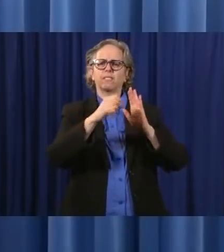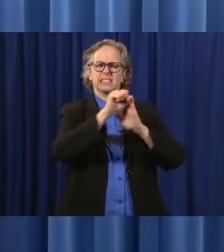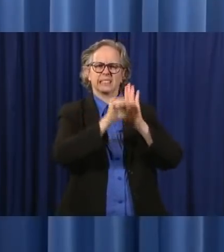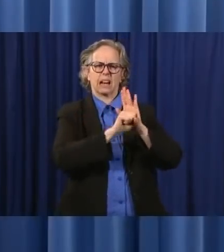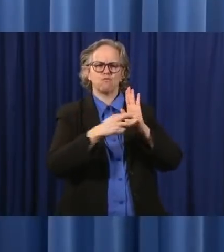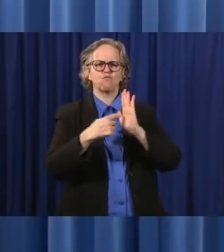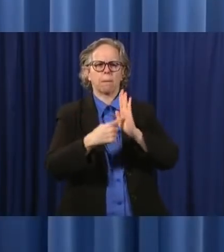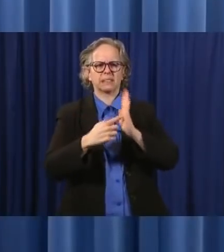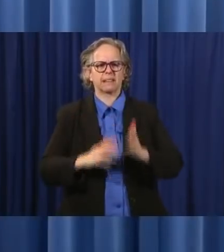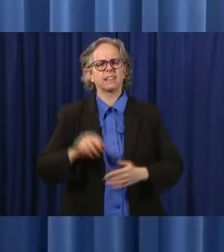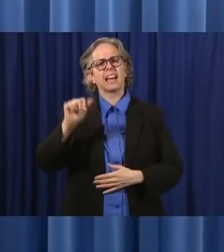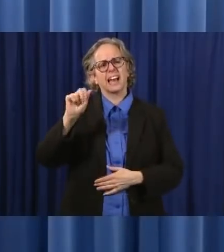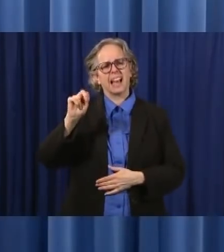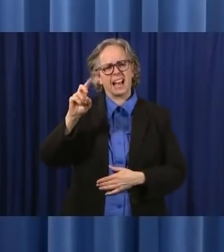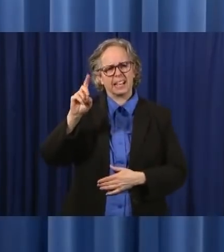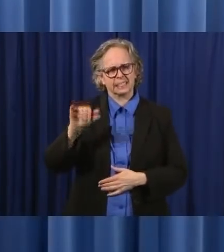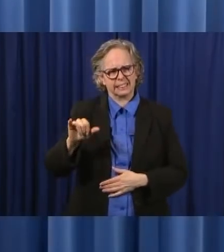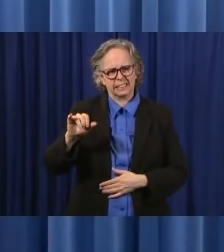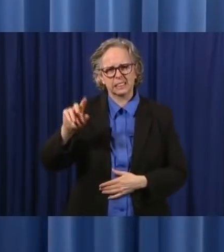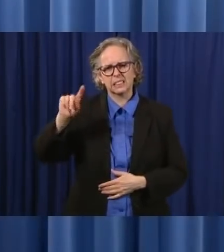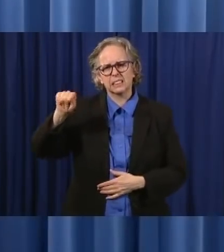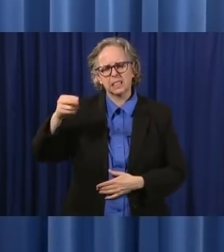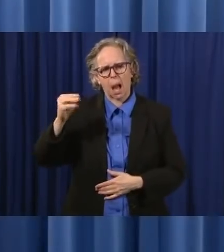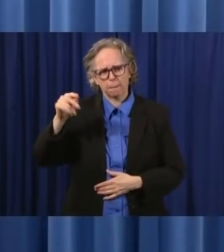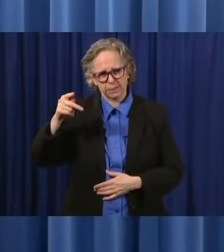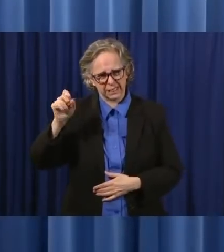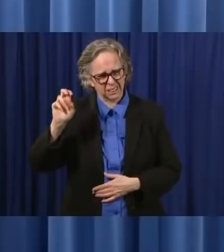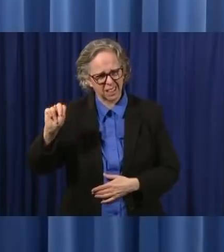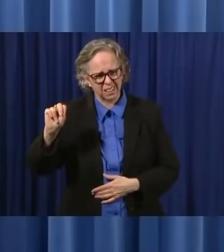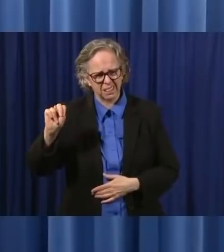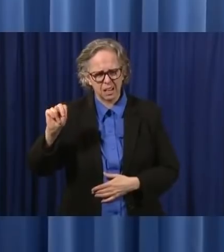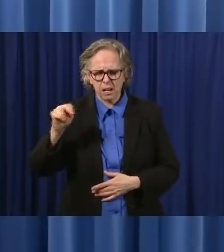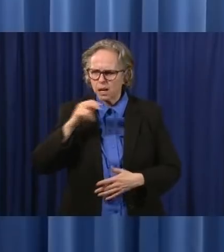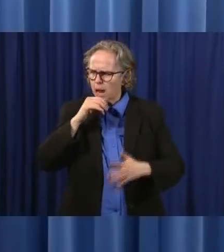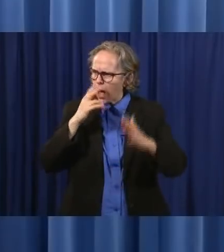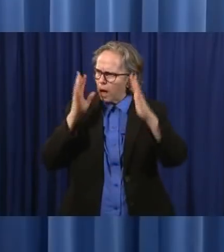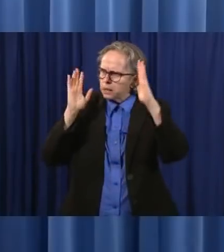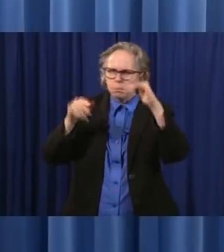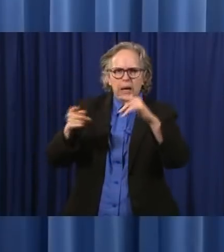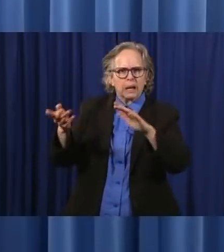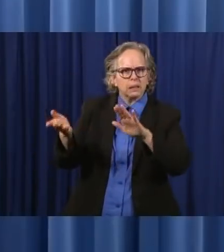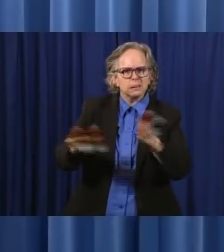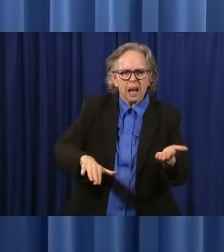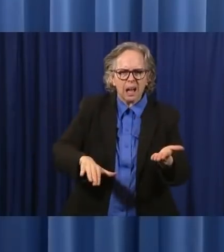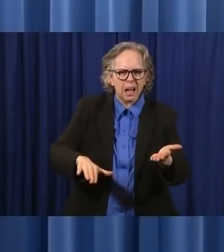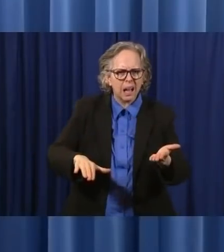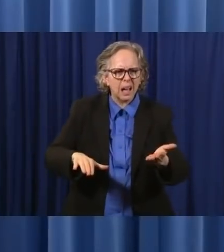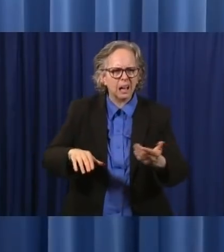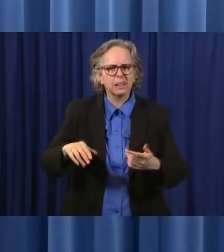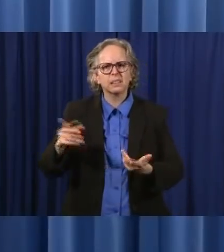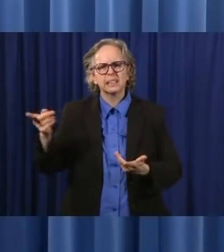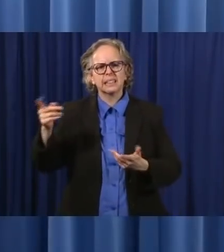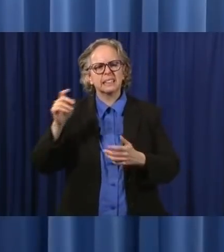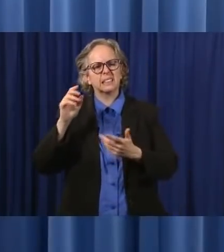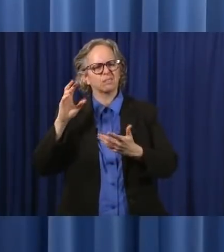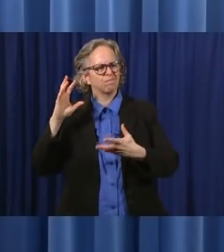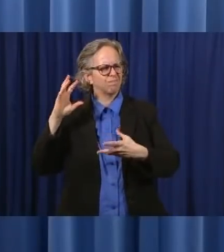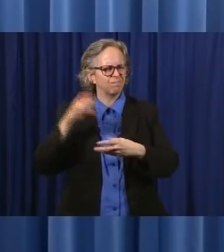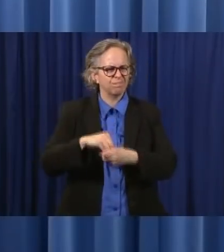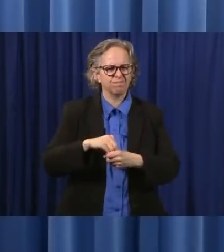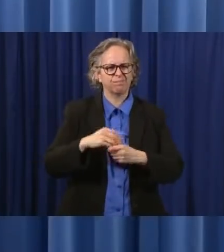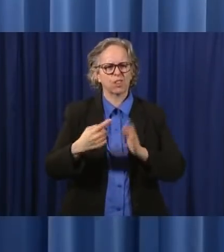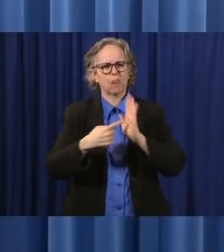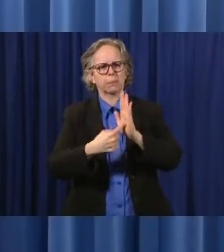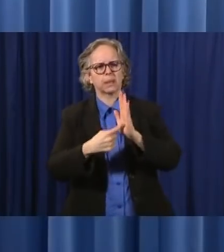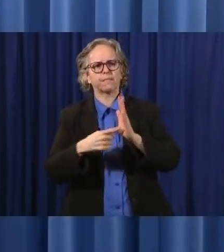fierce advocate for Southeast Ohio, outspoken proponent of free markets, is a champion of